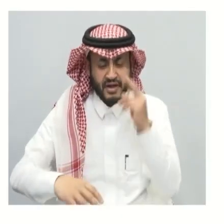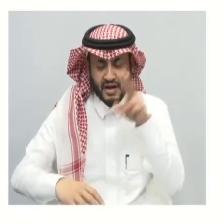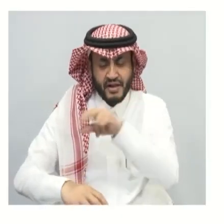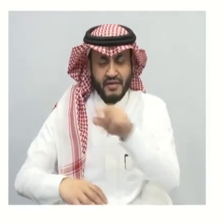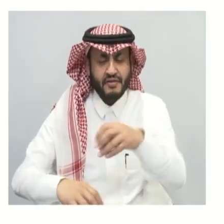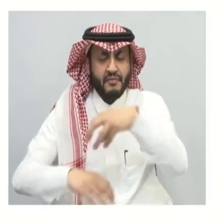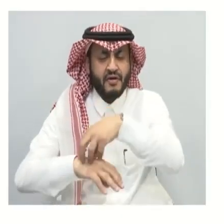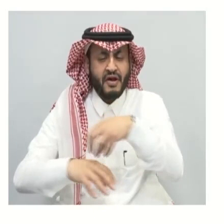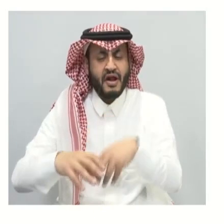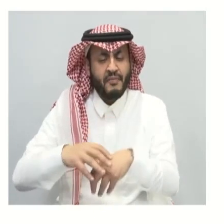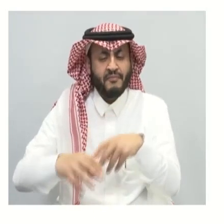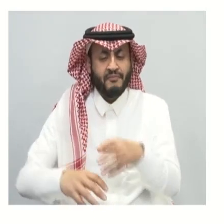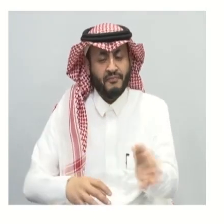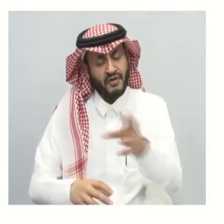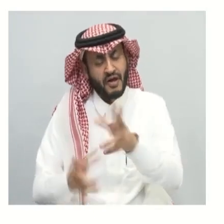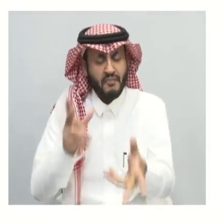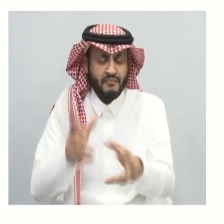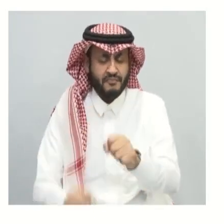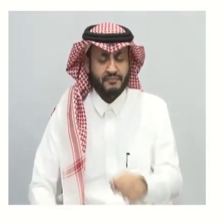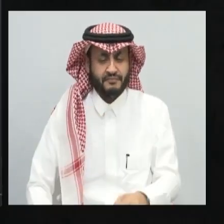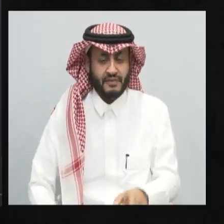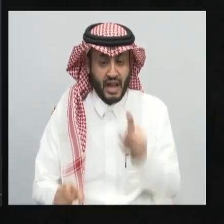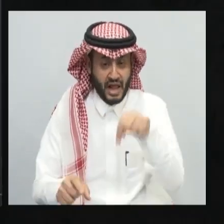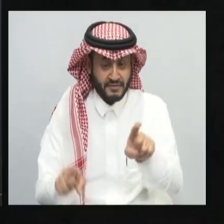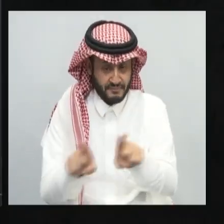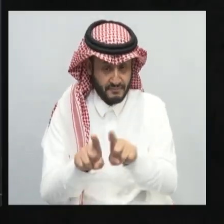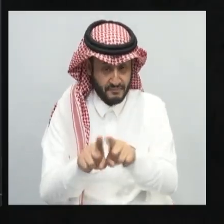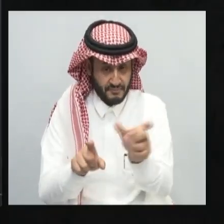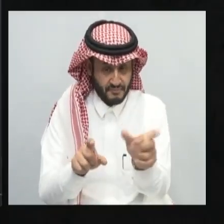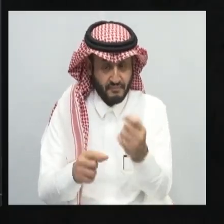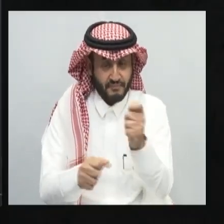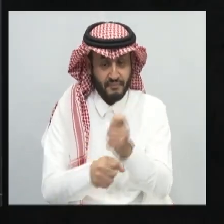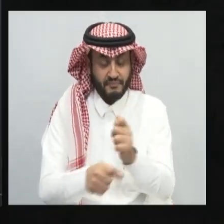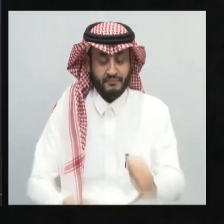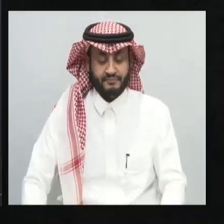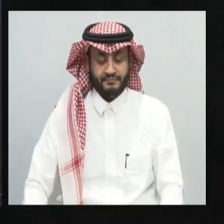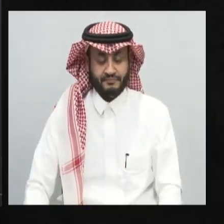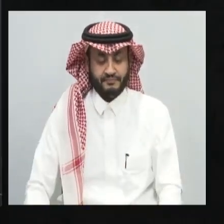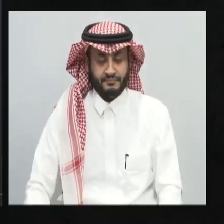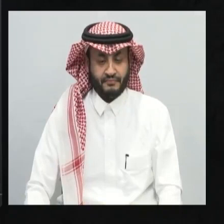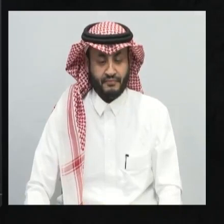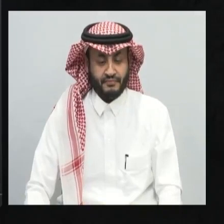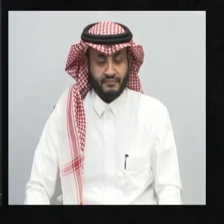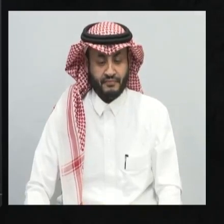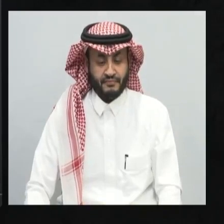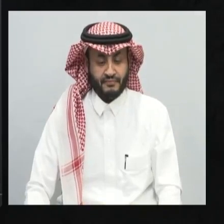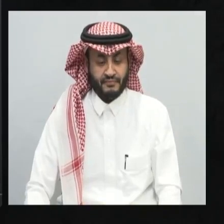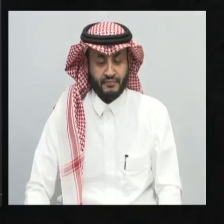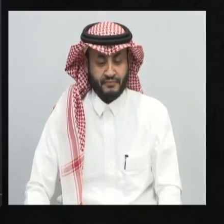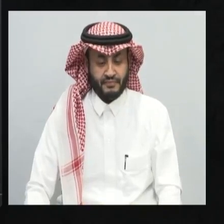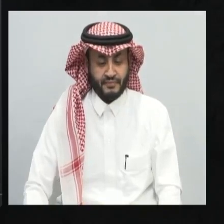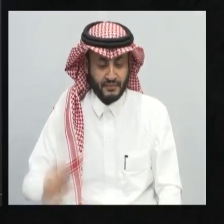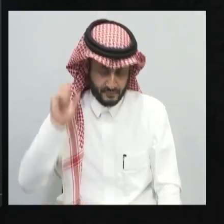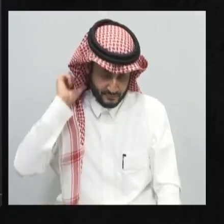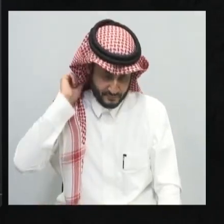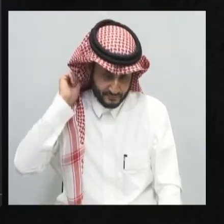having off or on, or it is an adverb, like along or with. These are adverbs. So it